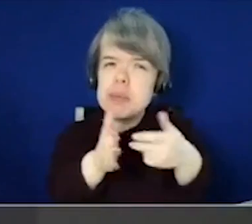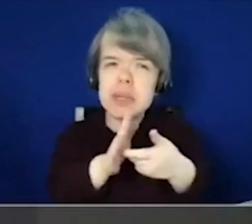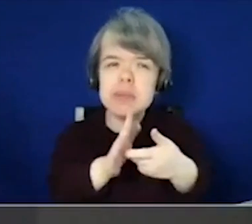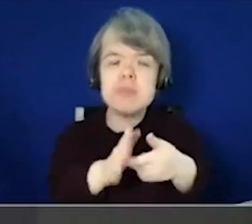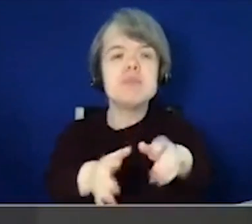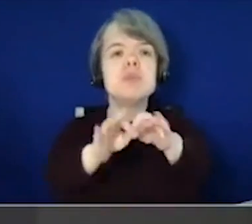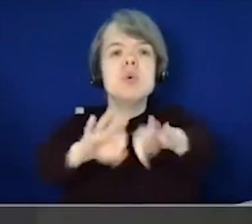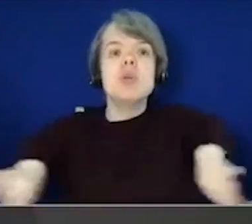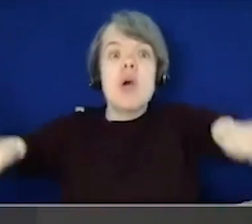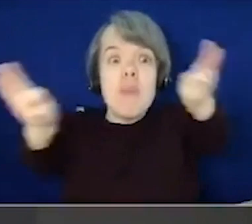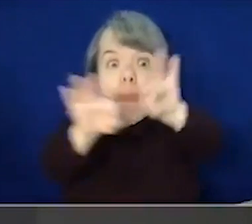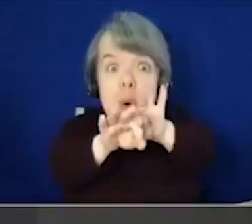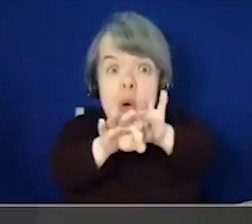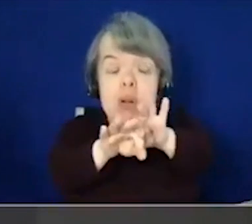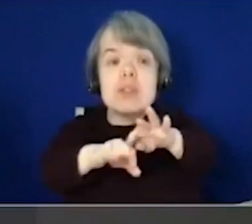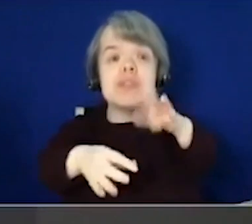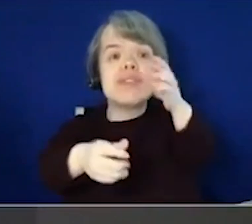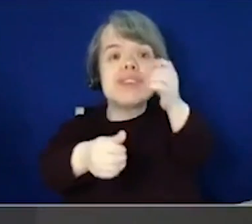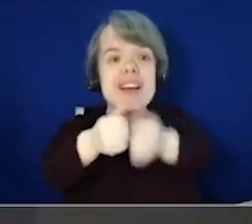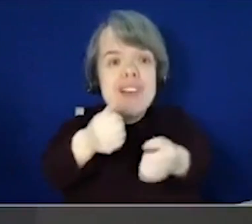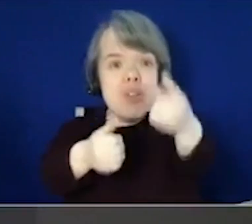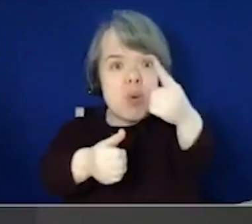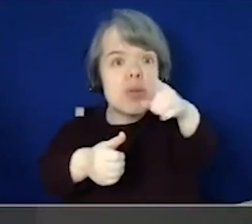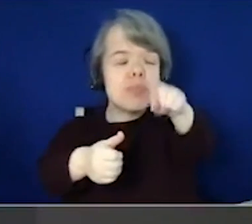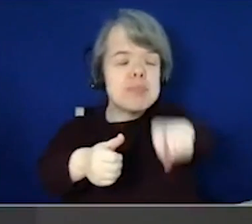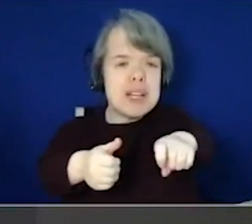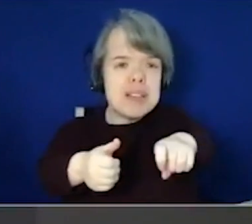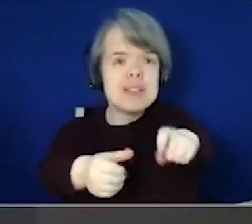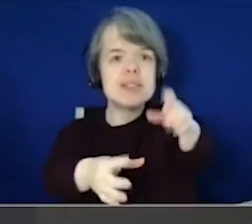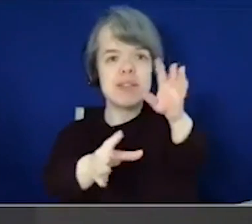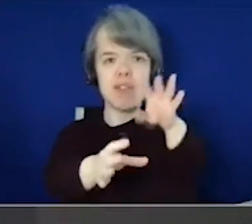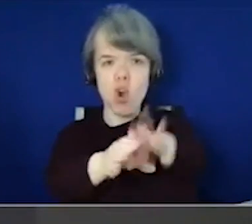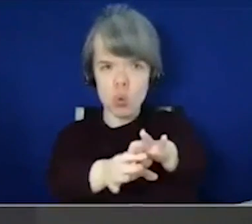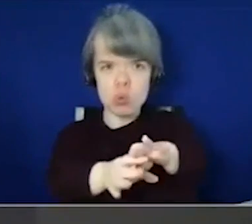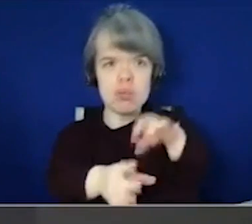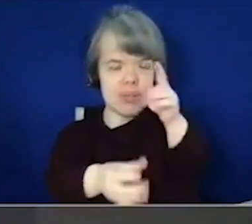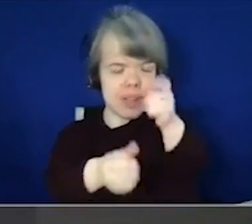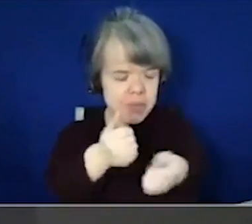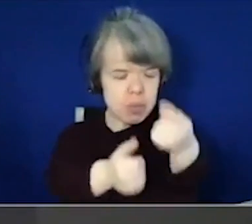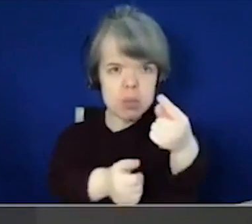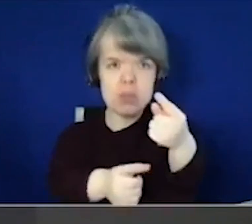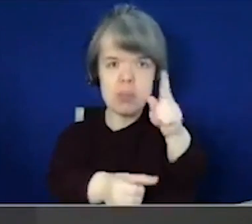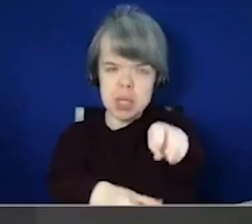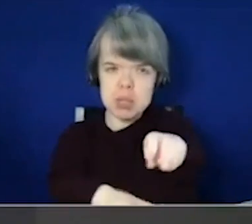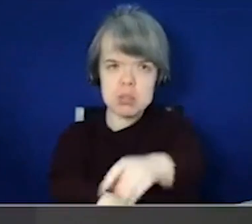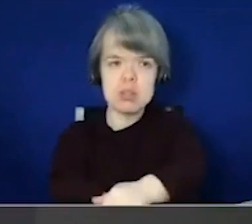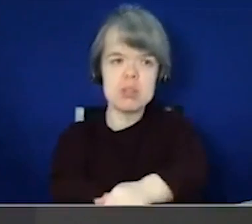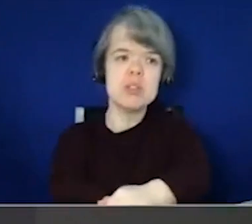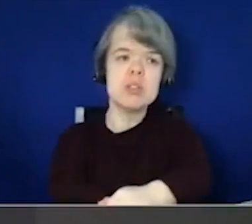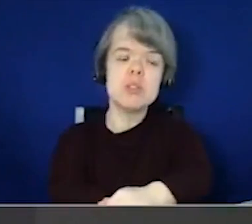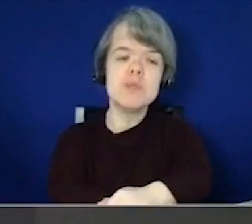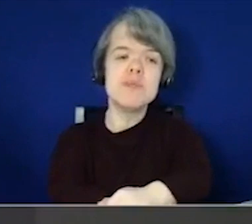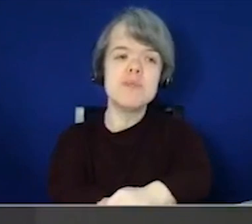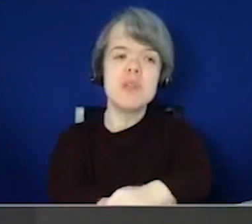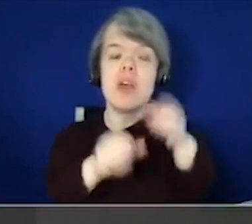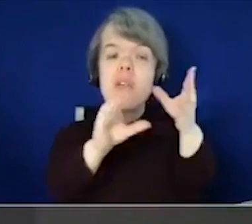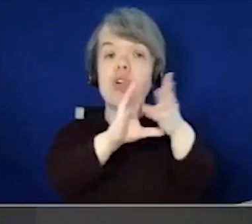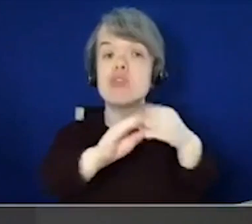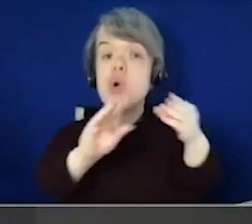everyone chooses to vote. Now, there are stories I wasn't there, but there are stories that